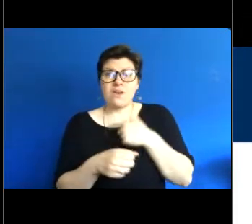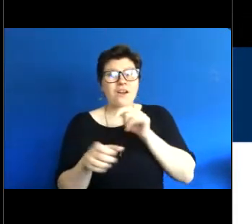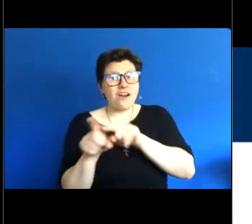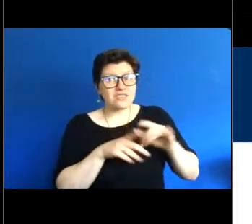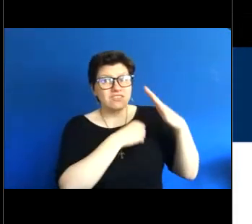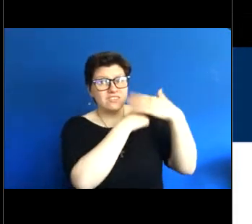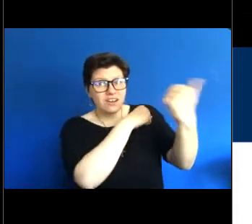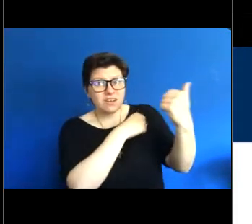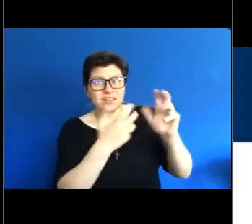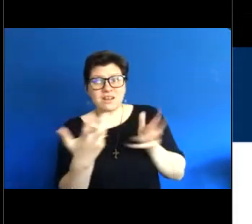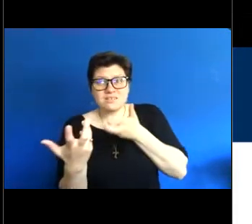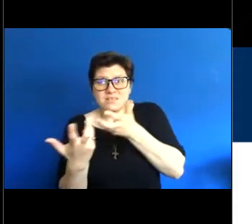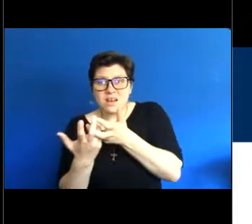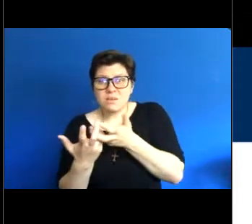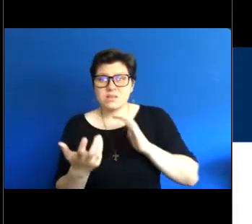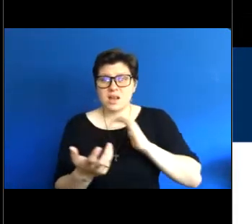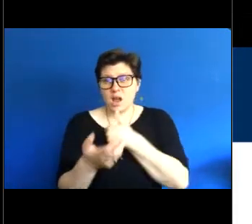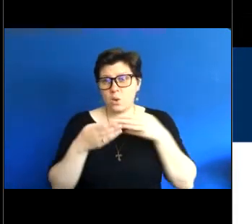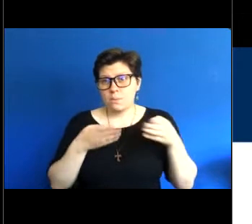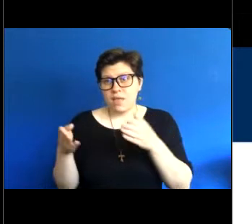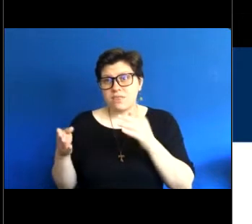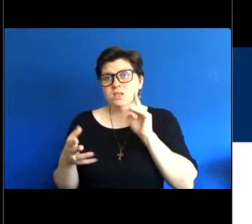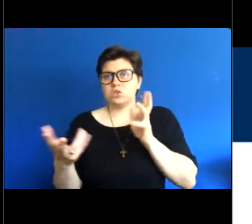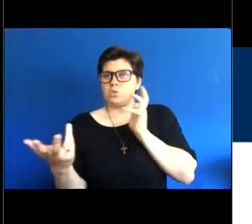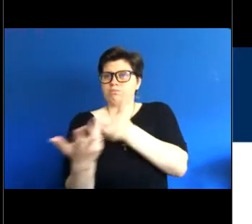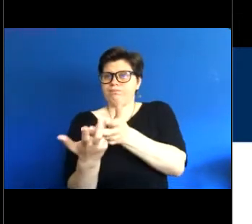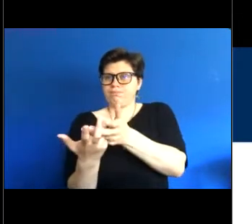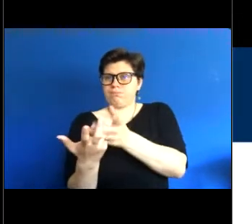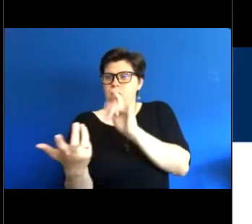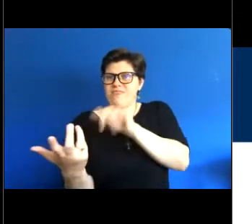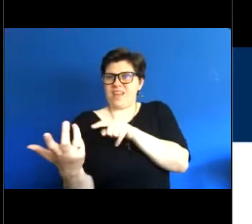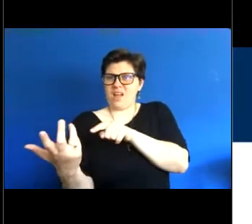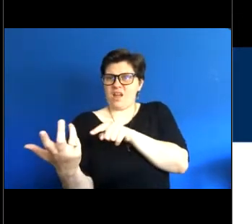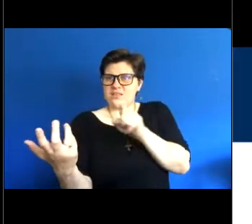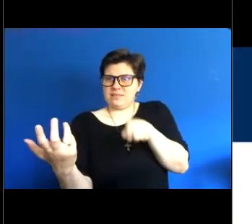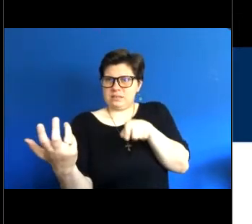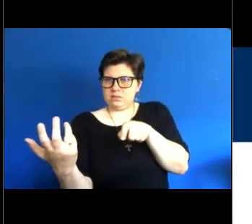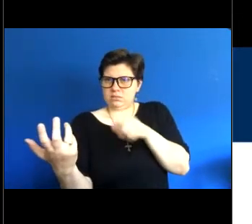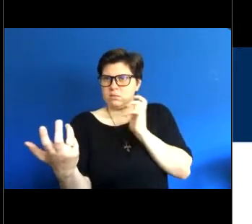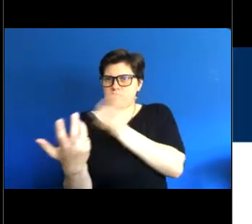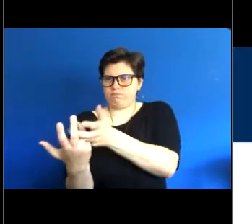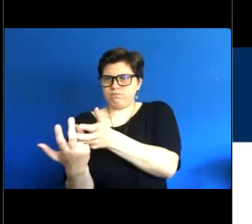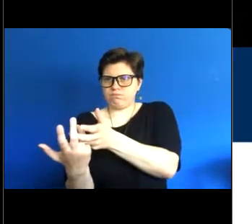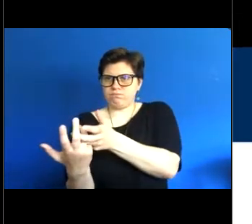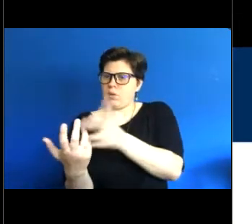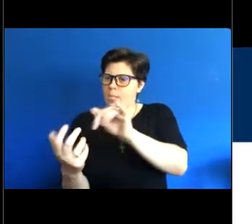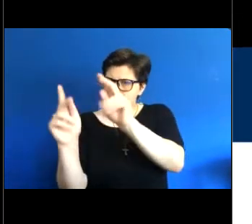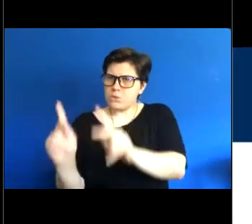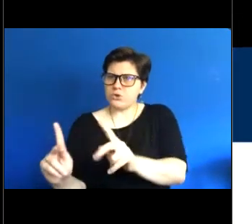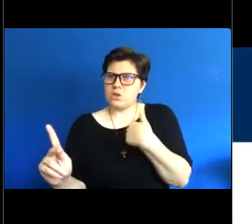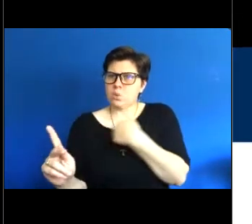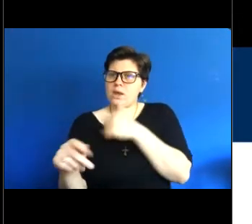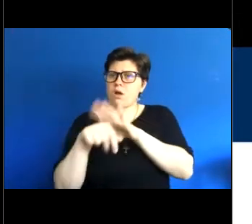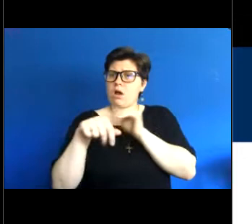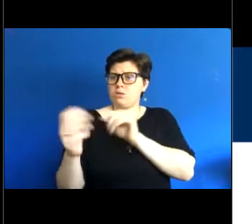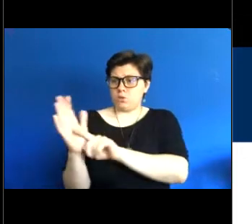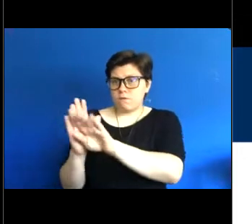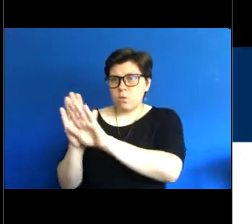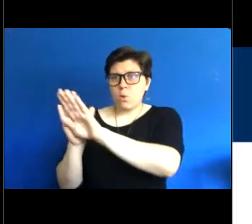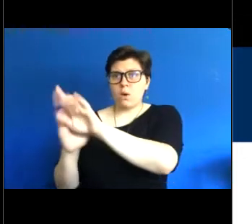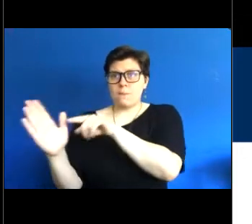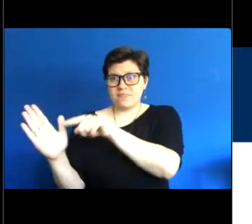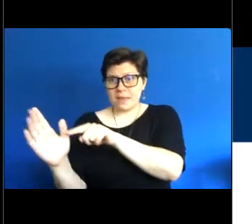best fit the needs of the person that we have in front of us, to best fit the needs of that person that we are called to form. And that, in